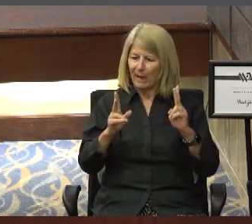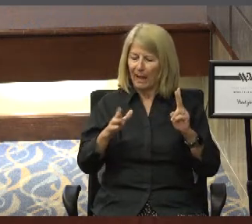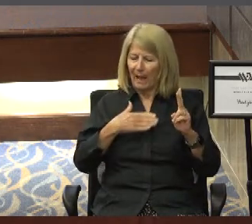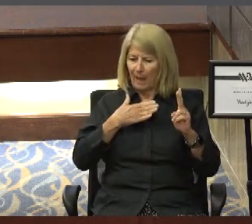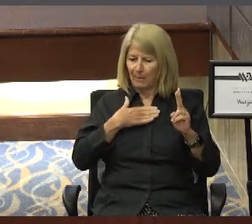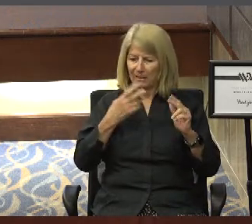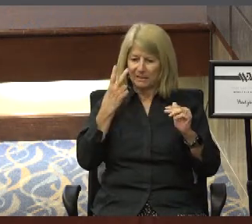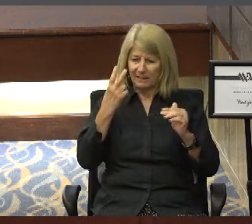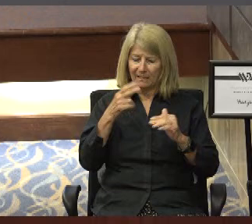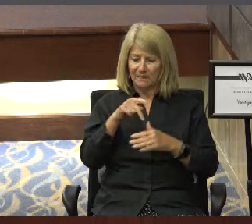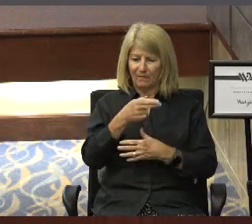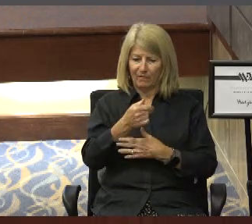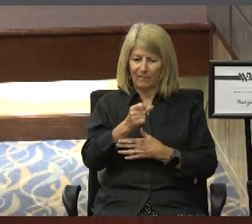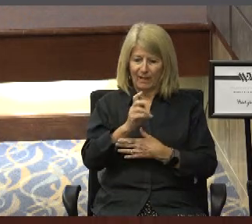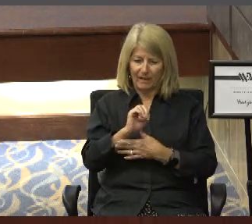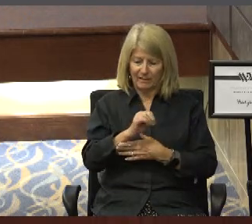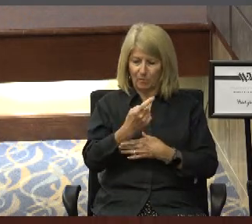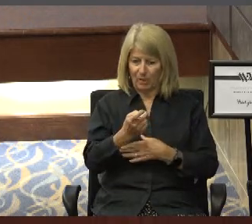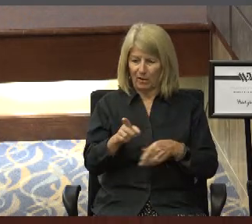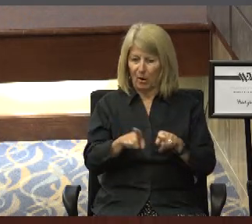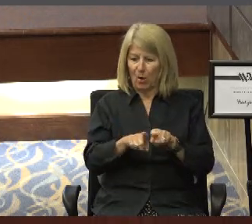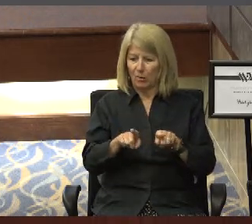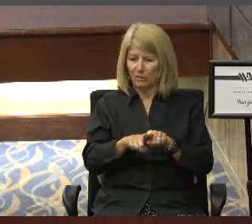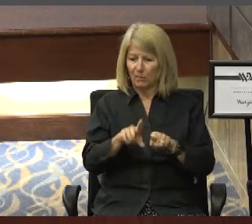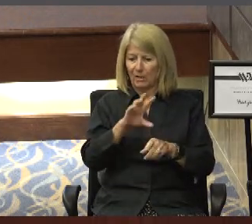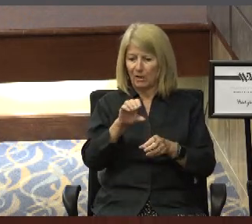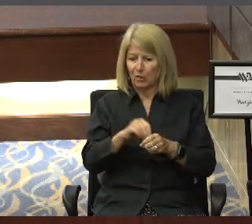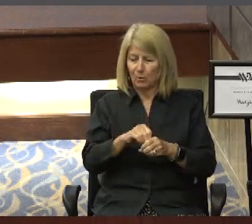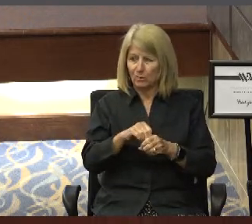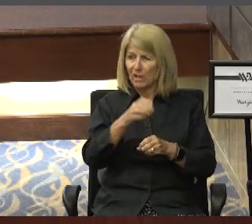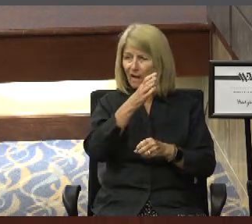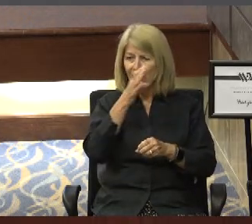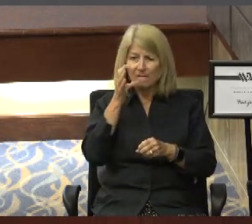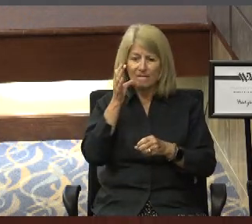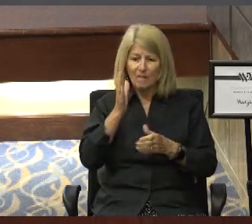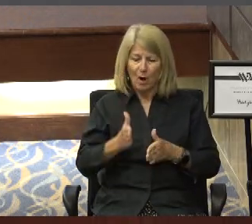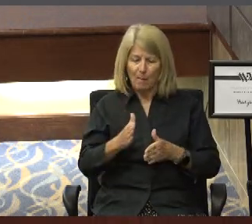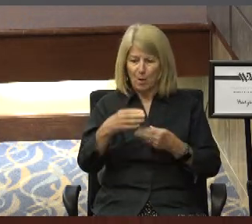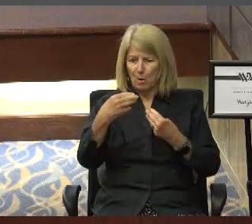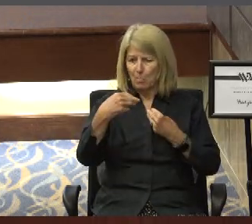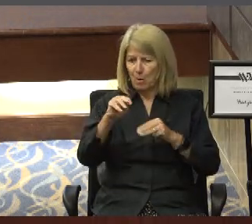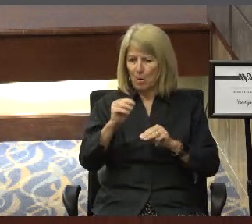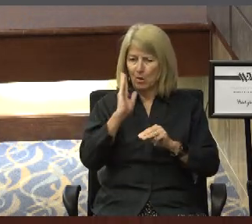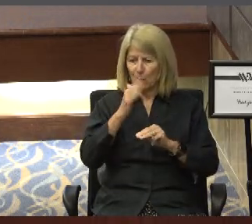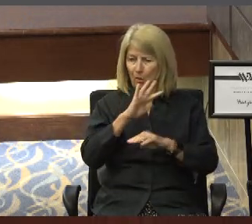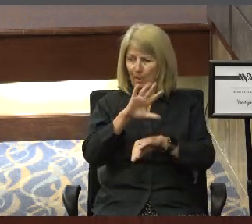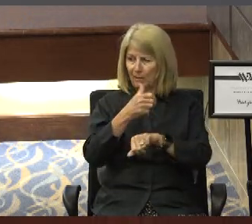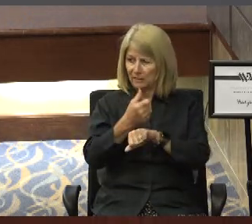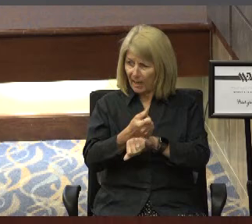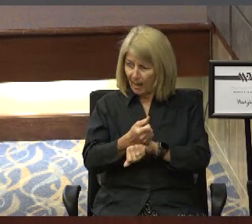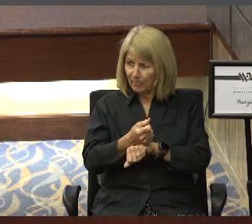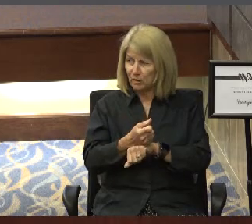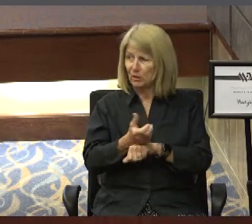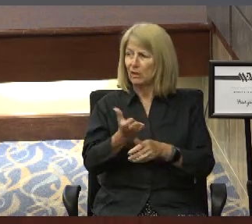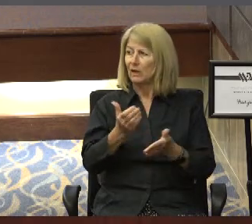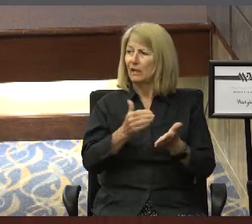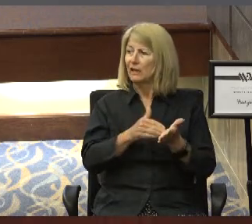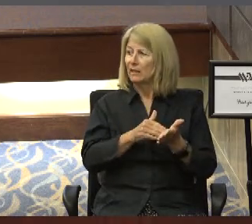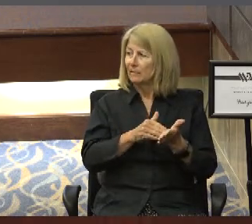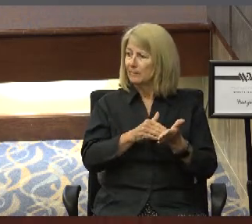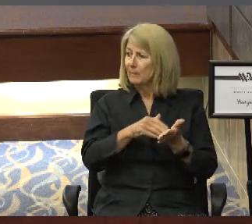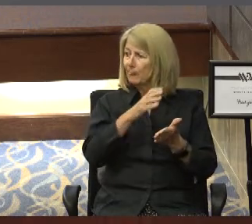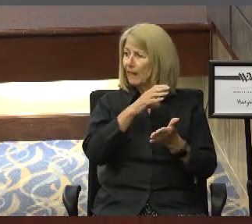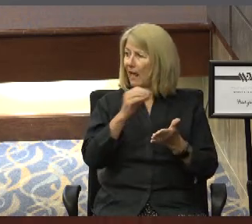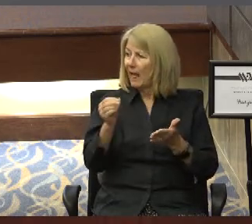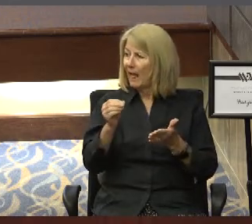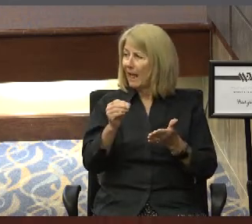And phase one also includes, as you said, the farmers market will be available to folks again.